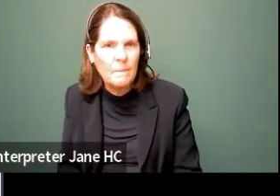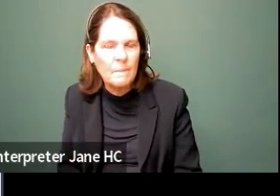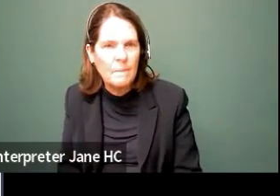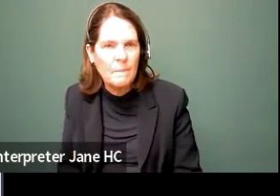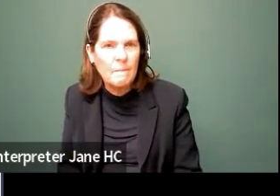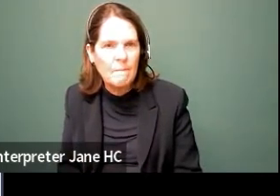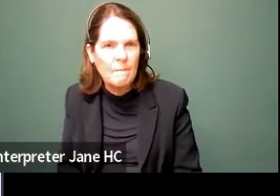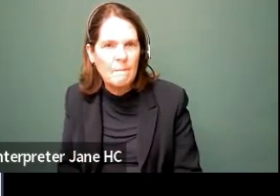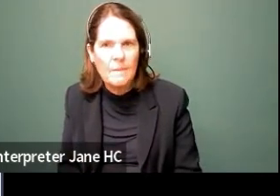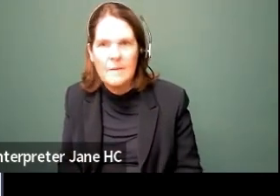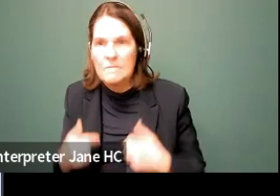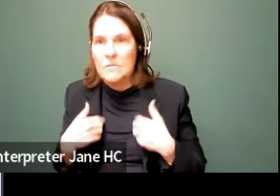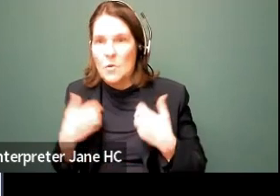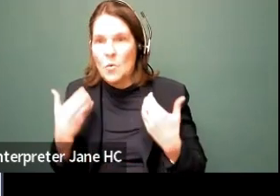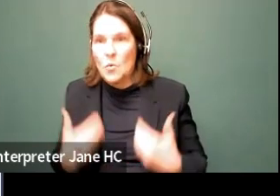what we are.